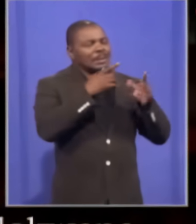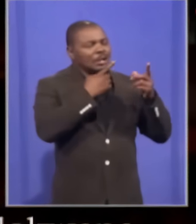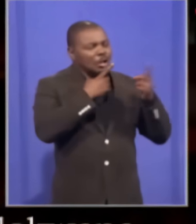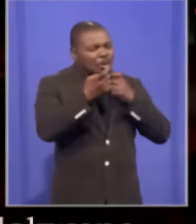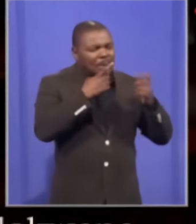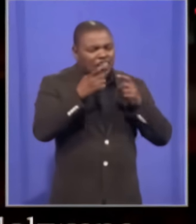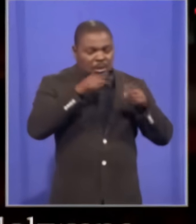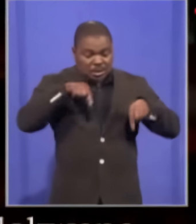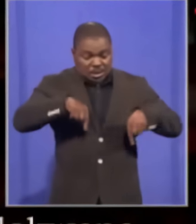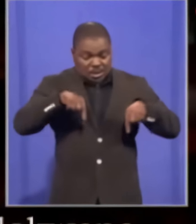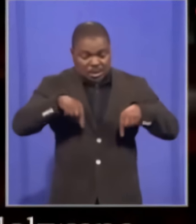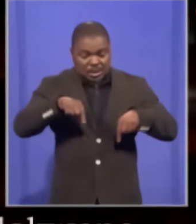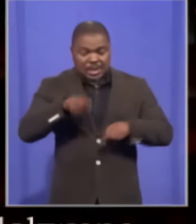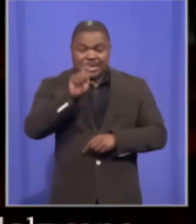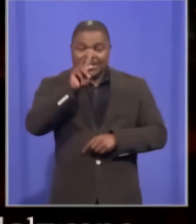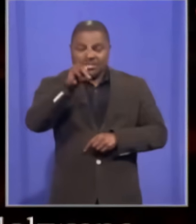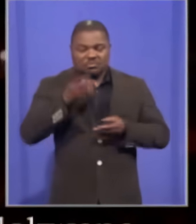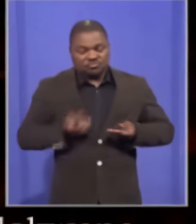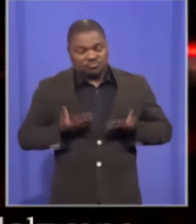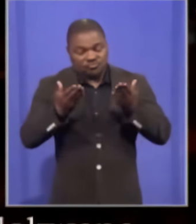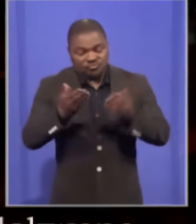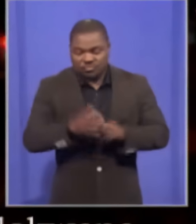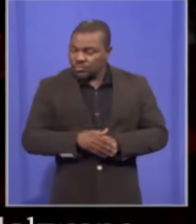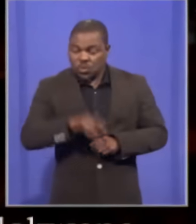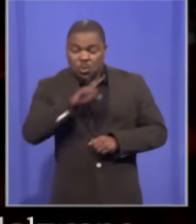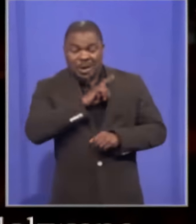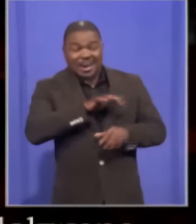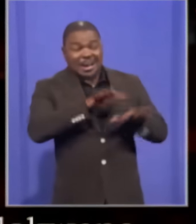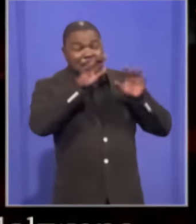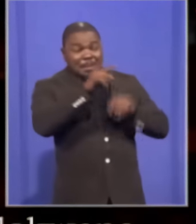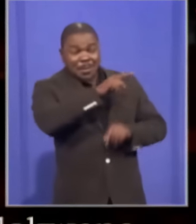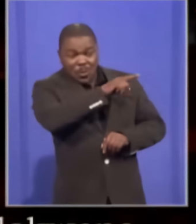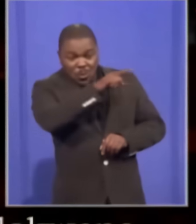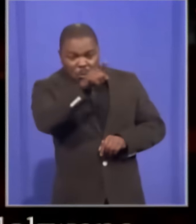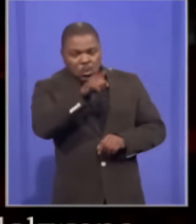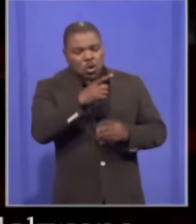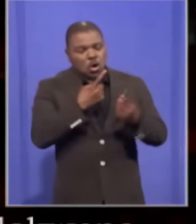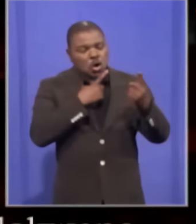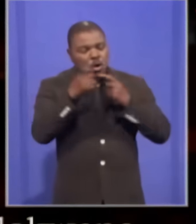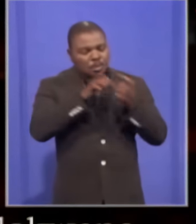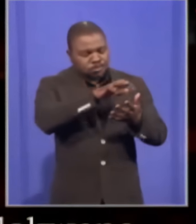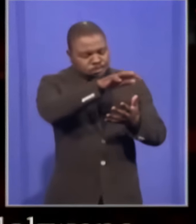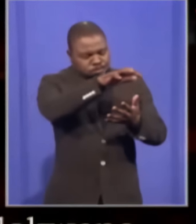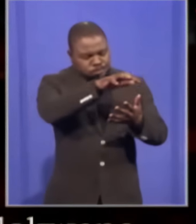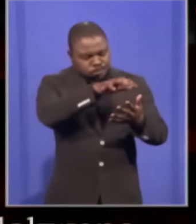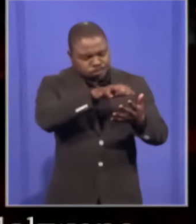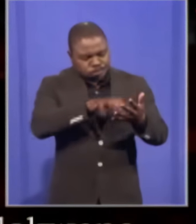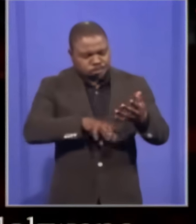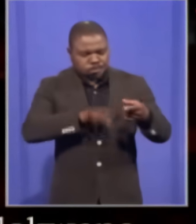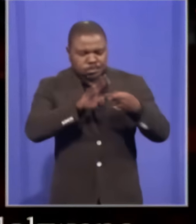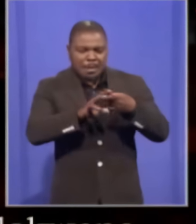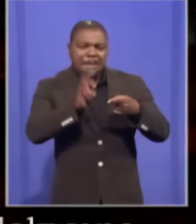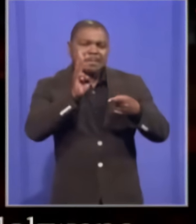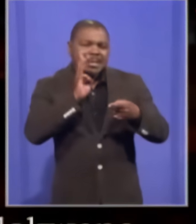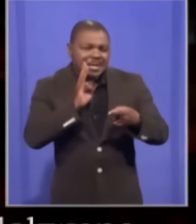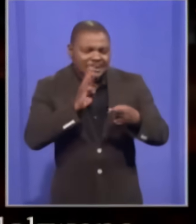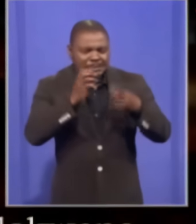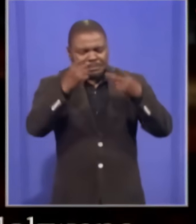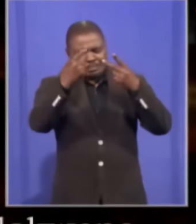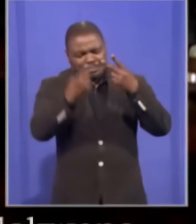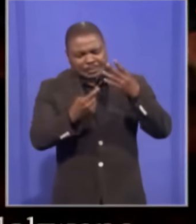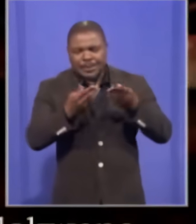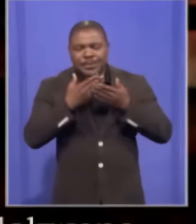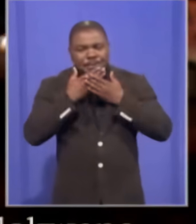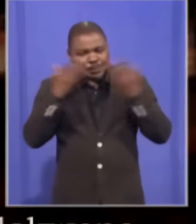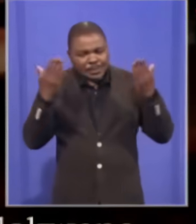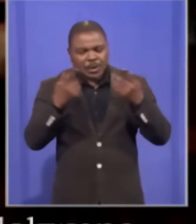mo moyeng ka ge e le gore badudi ke bona bangwadi ba dillo tše ka moka tše tša go tlhoka meetse dillo ka moka